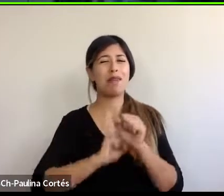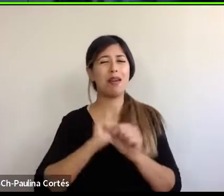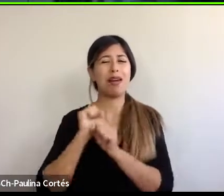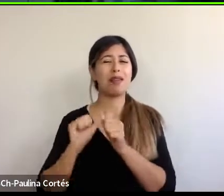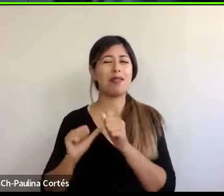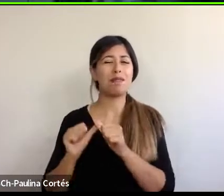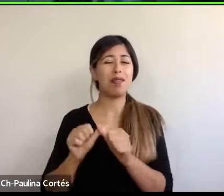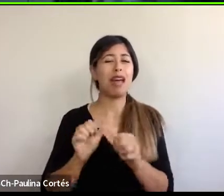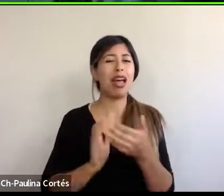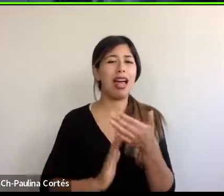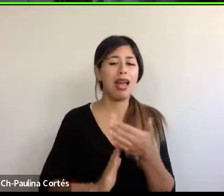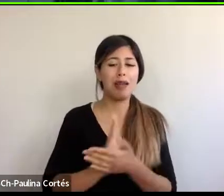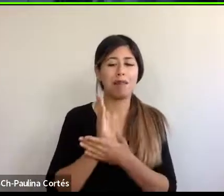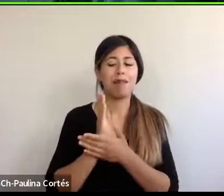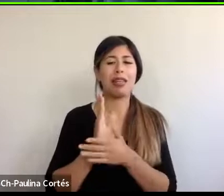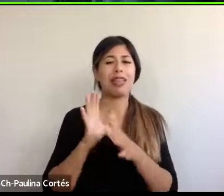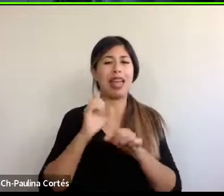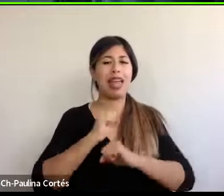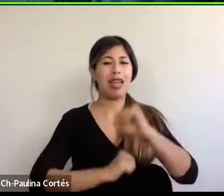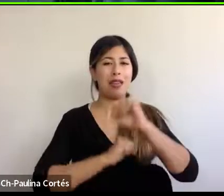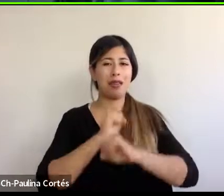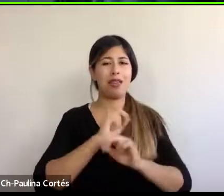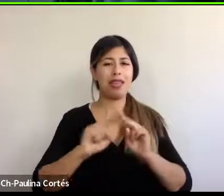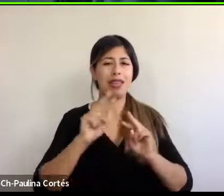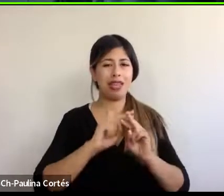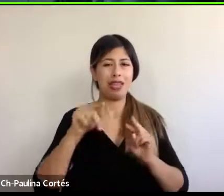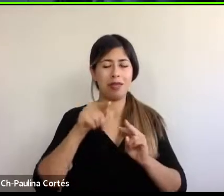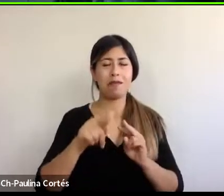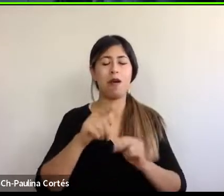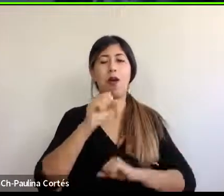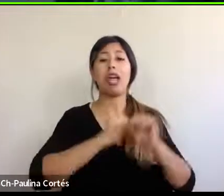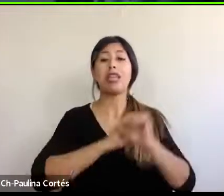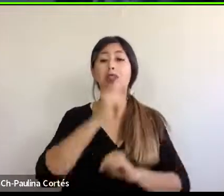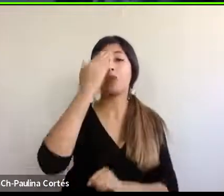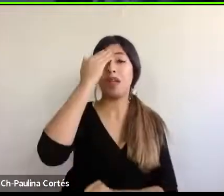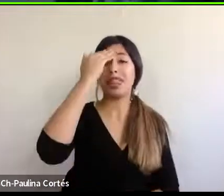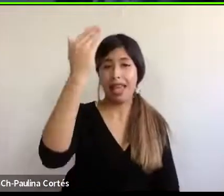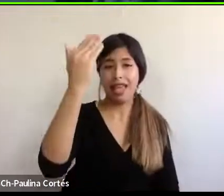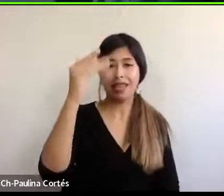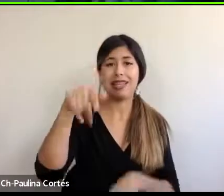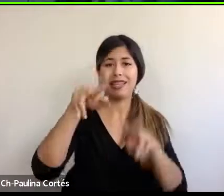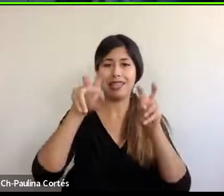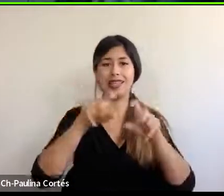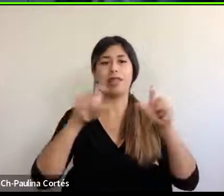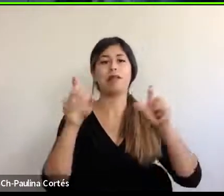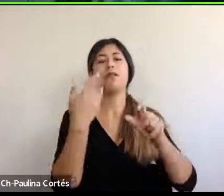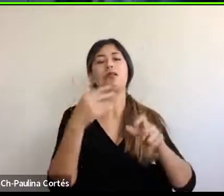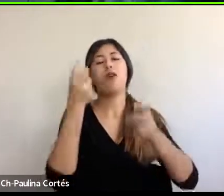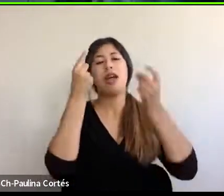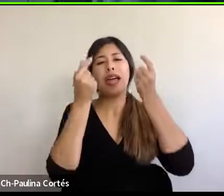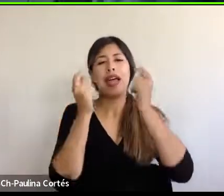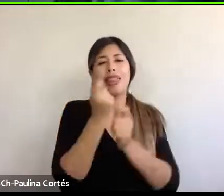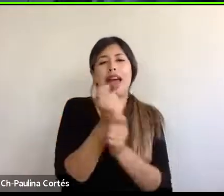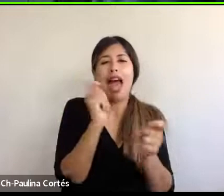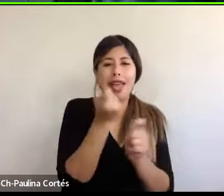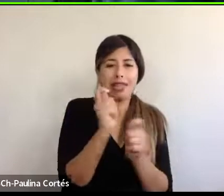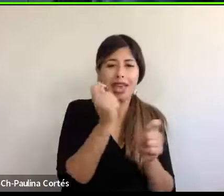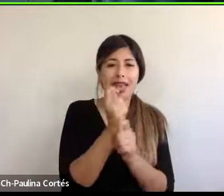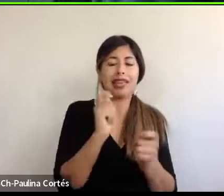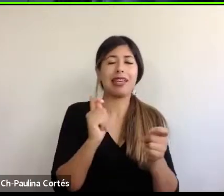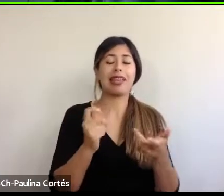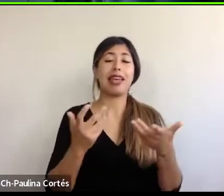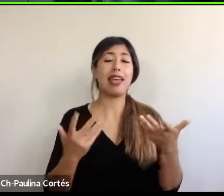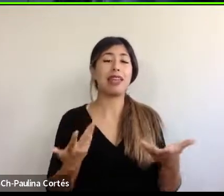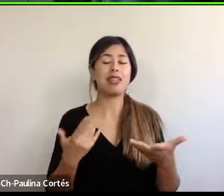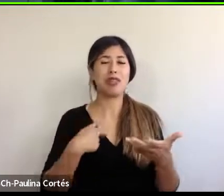do is we create several workshops on film and impact. So I think in the UK and